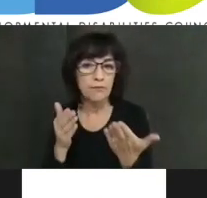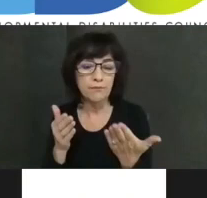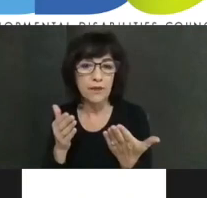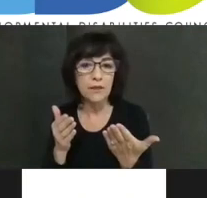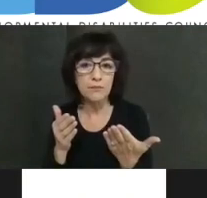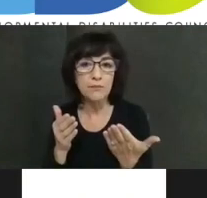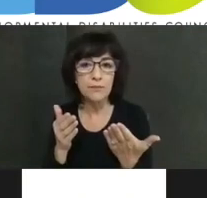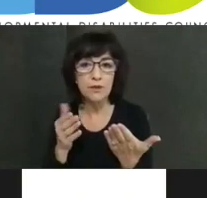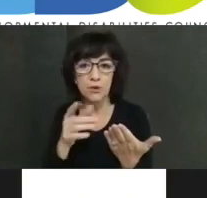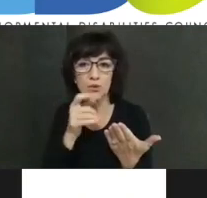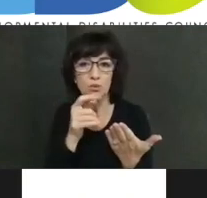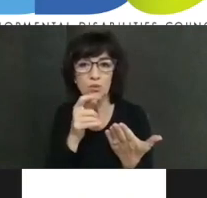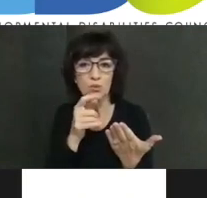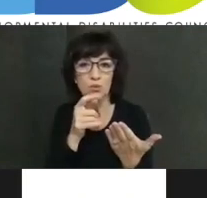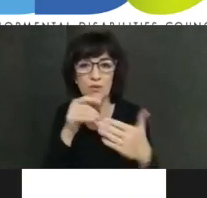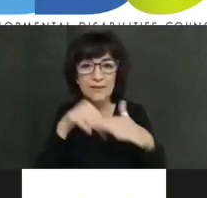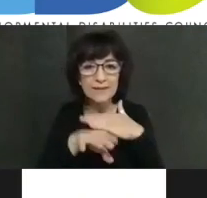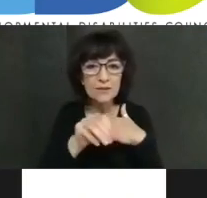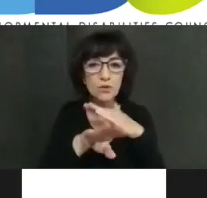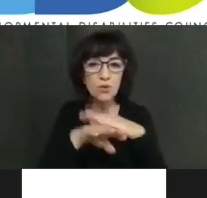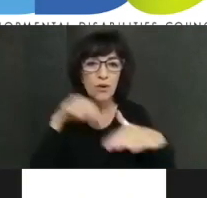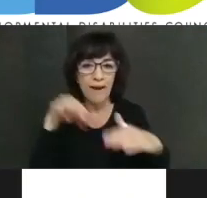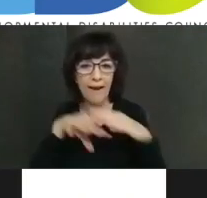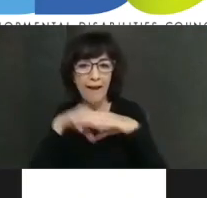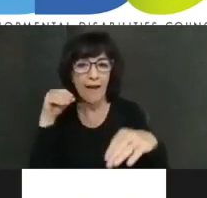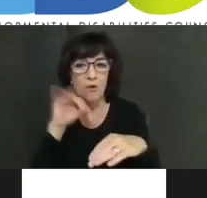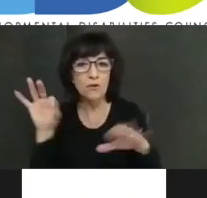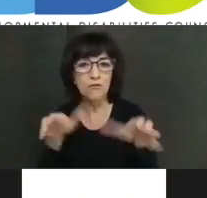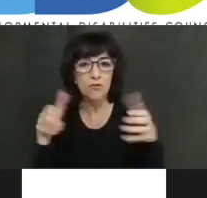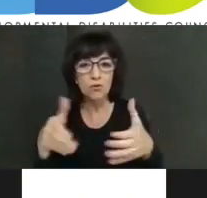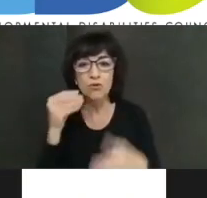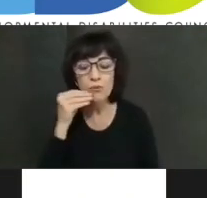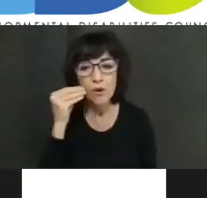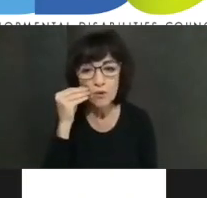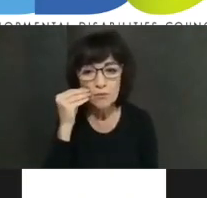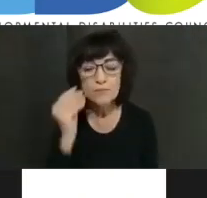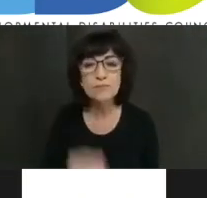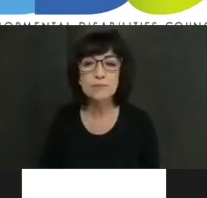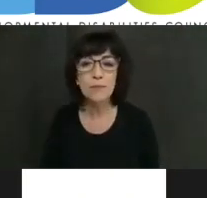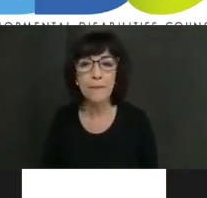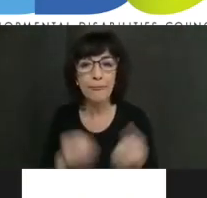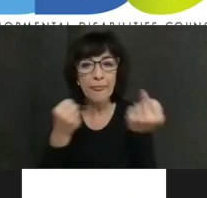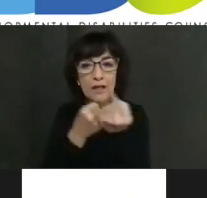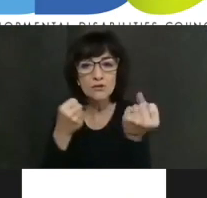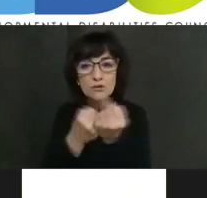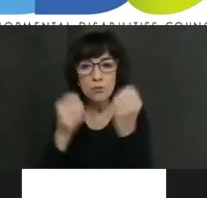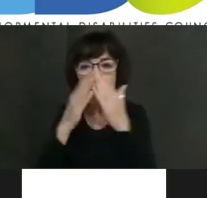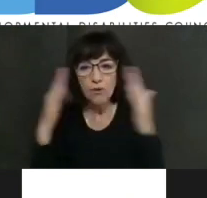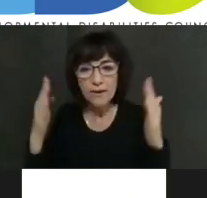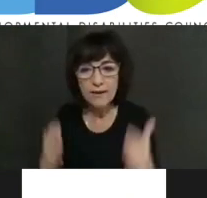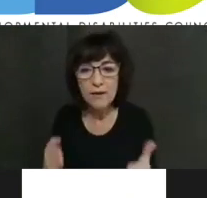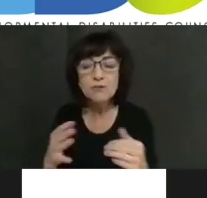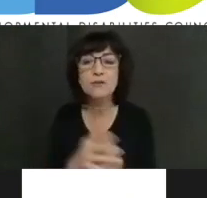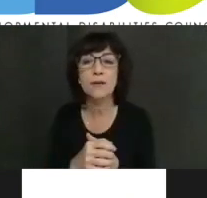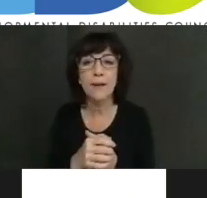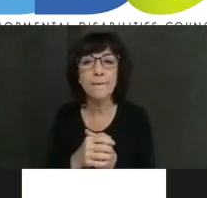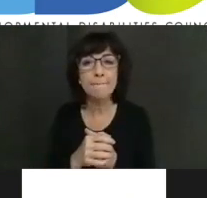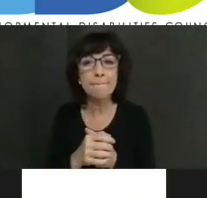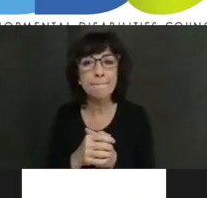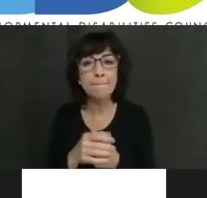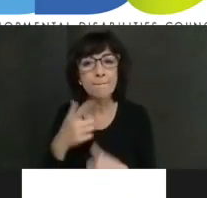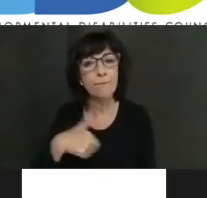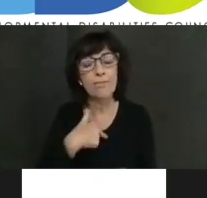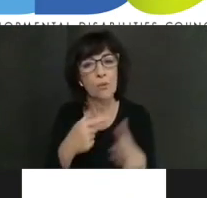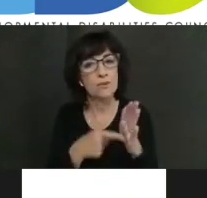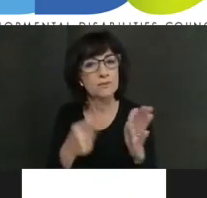out of a group home or supported housing. So we sometimes don't know